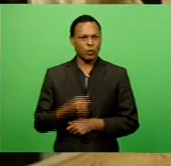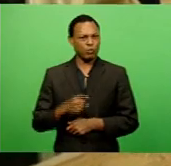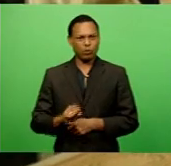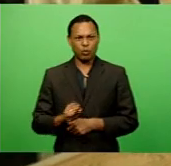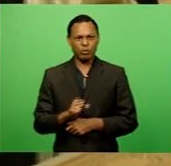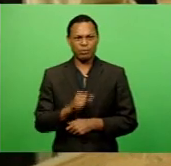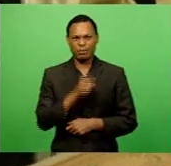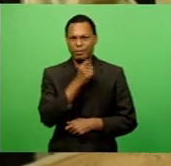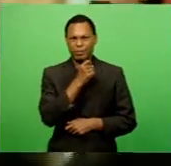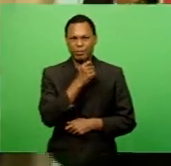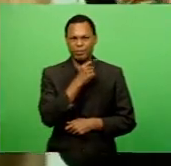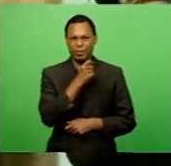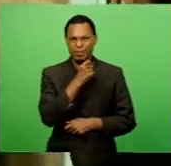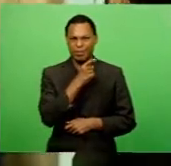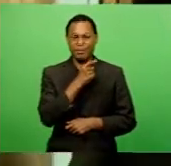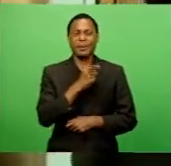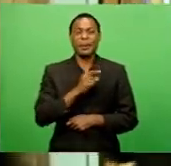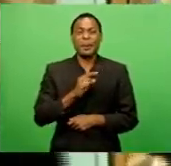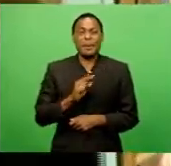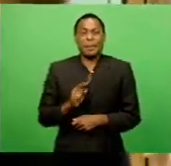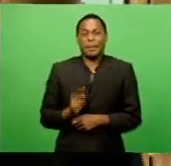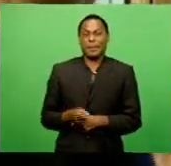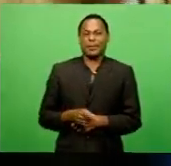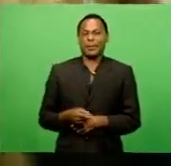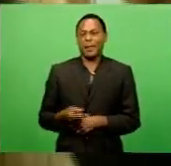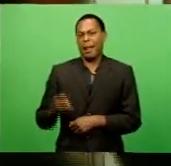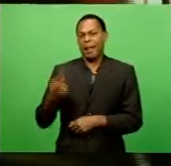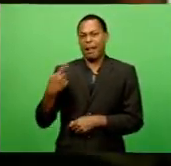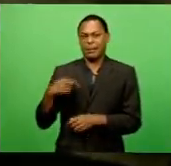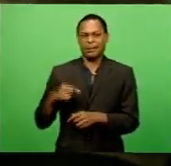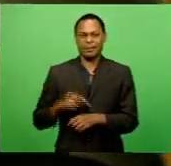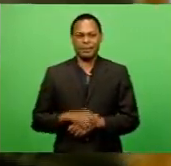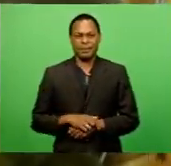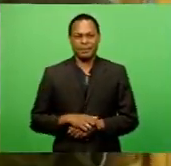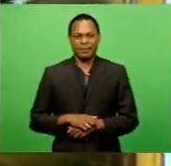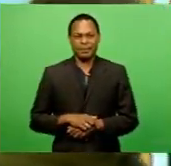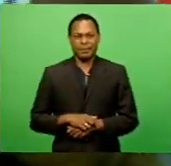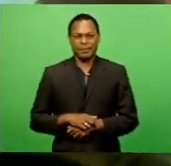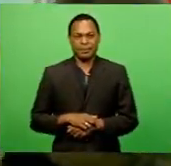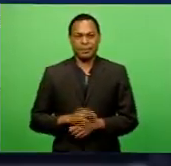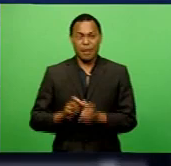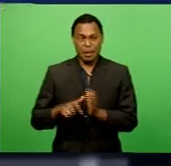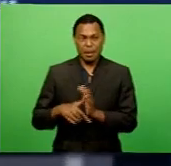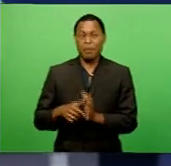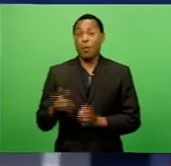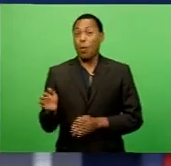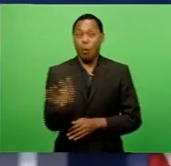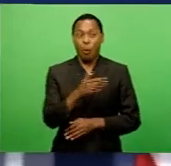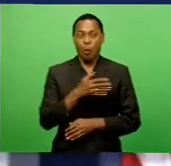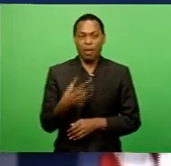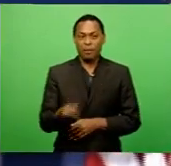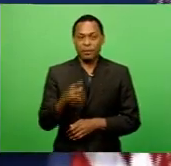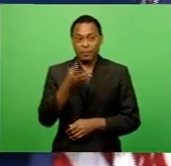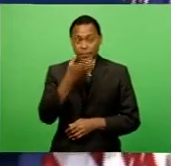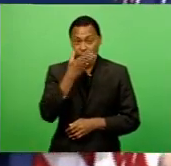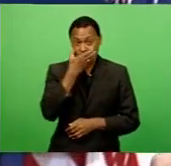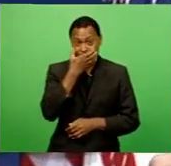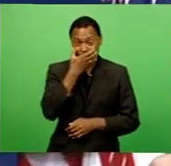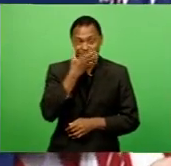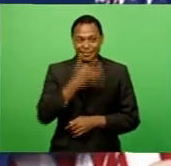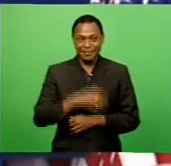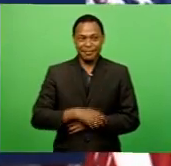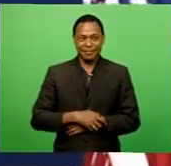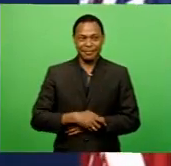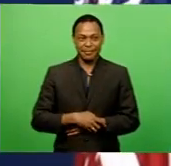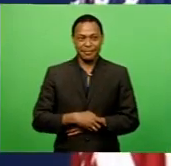cameras capturing a sight not seen in the last administration, everyone wearing masks. And the nation's infectious diseases expert